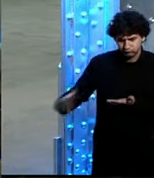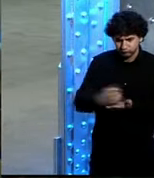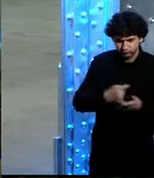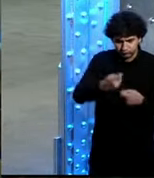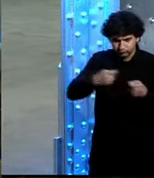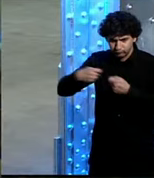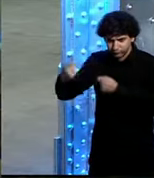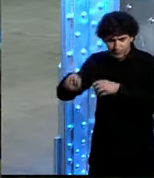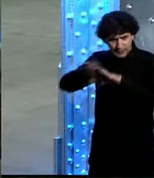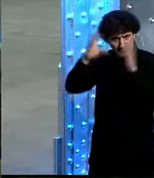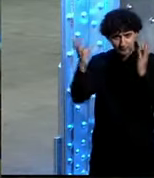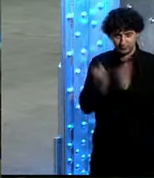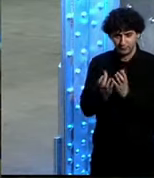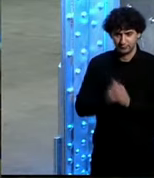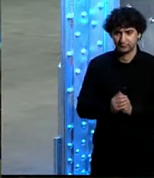excellent